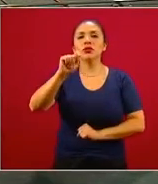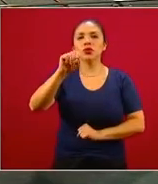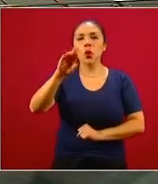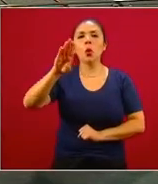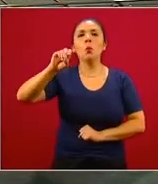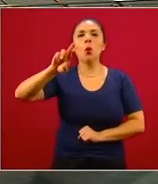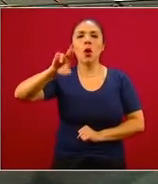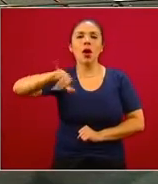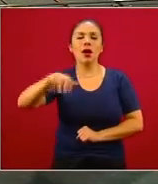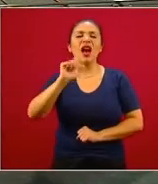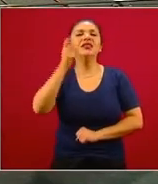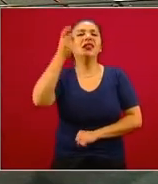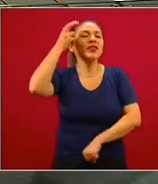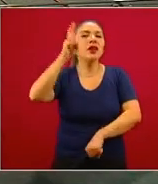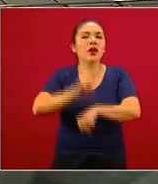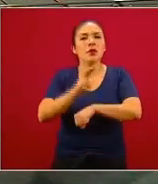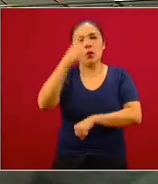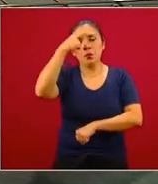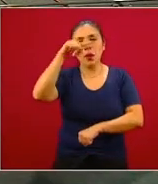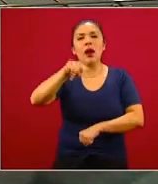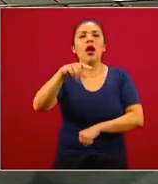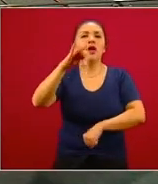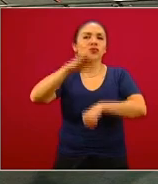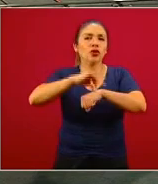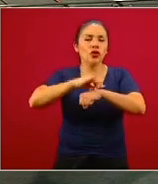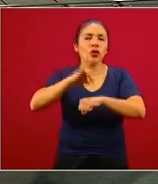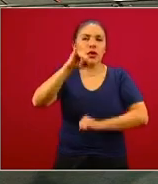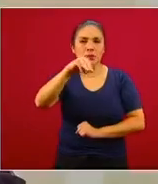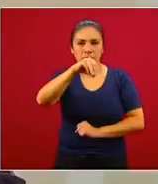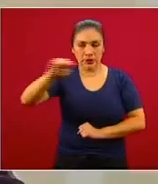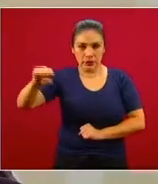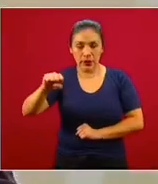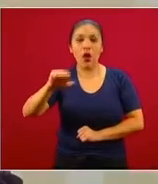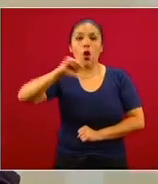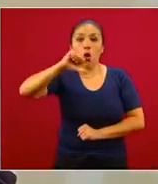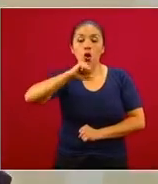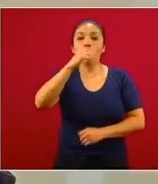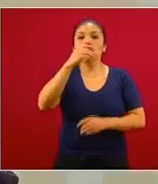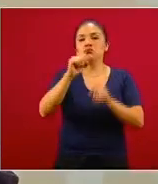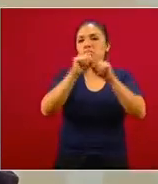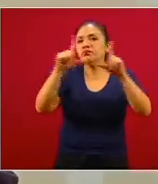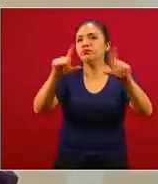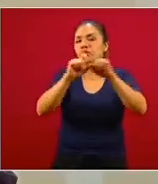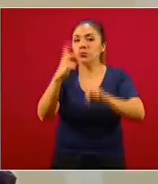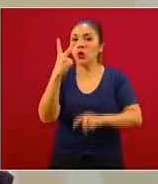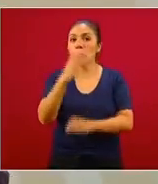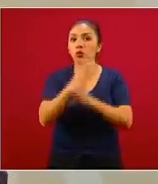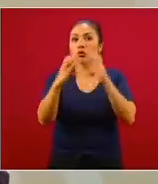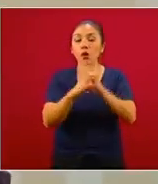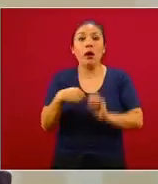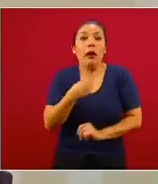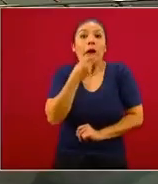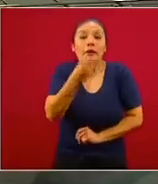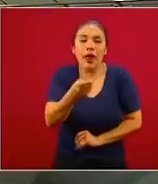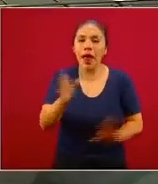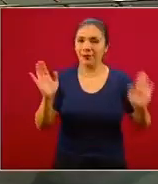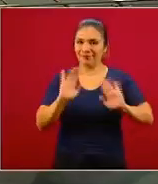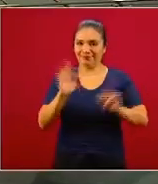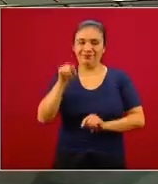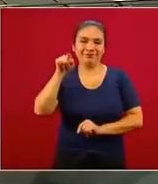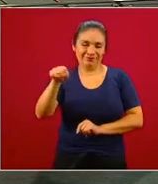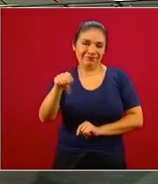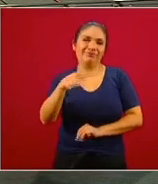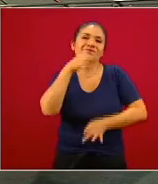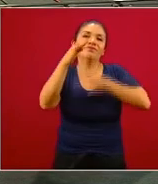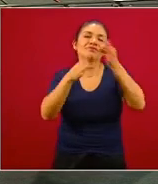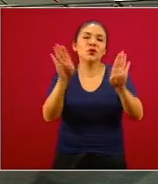the medical director de supplies. prestaciones médicas del Instituto Mexicano del Seguro Social. And Y we vamos a also presentar have dos our colleague elementos que no les here digo who cuáles will son be para sharing no with us some